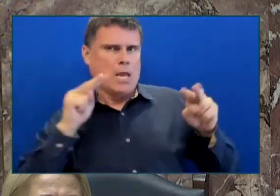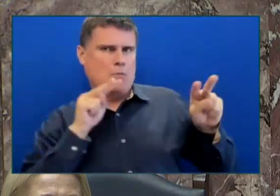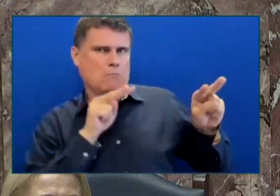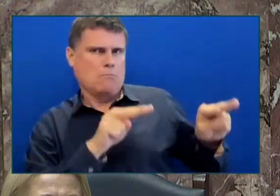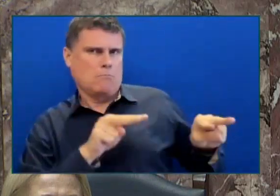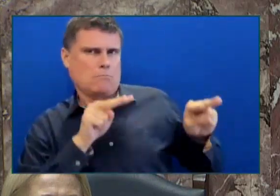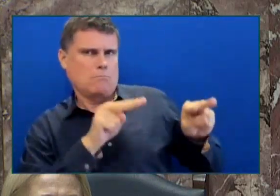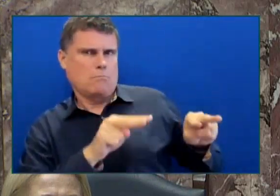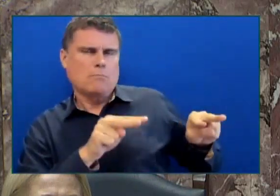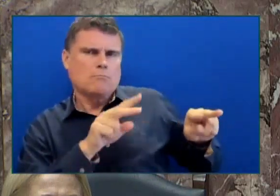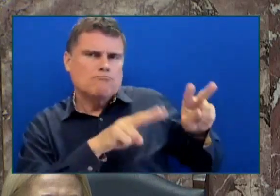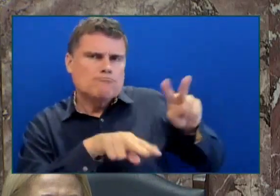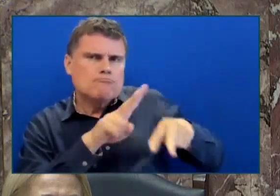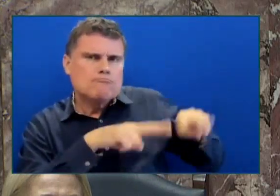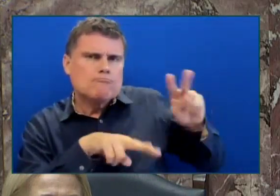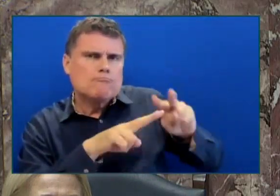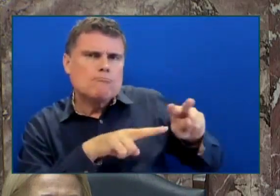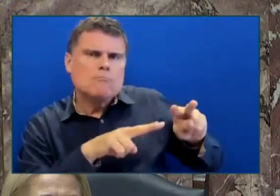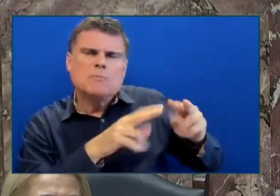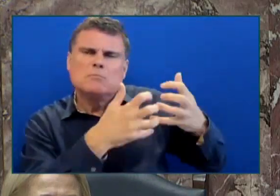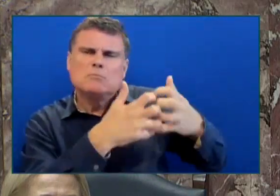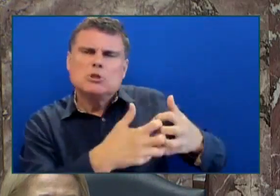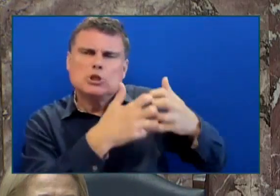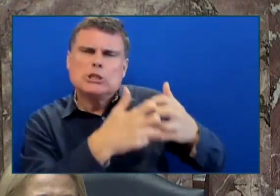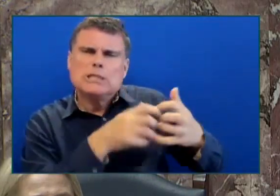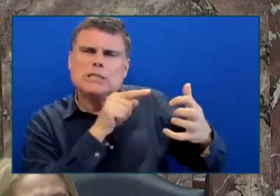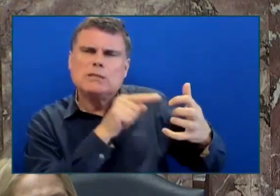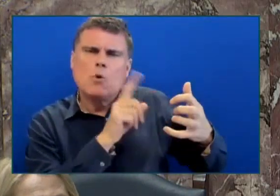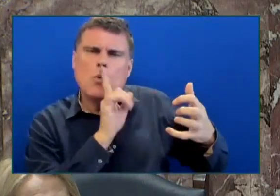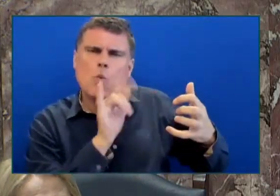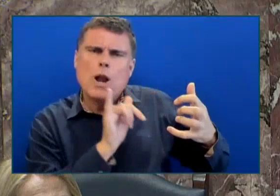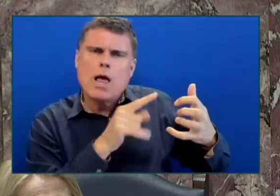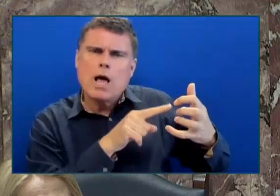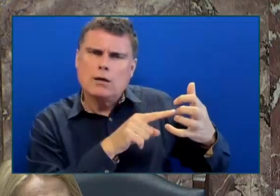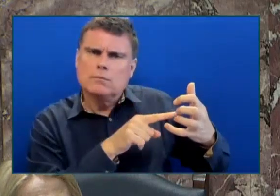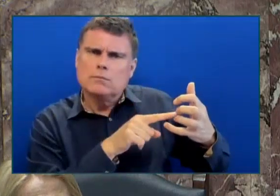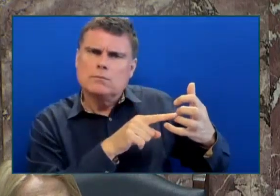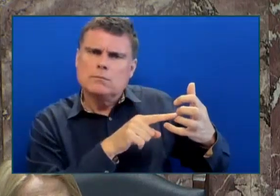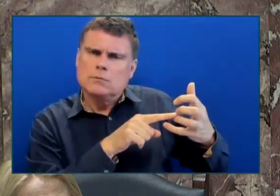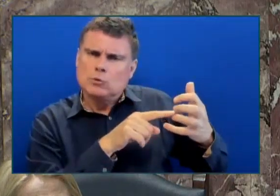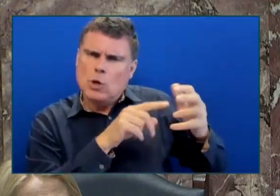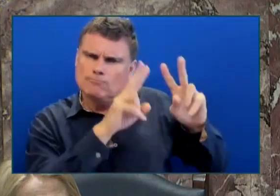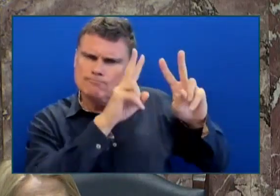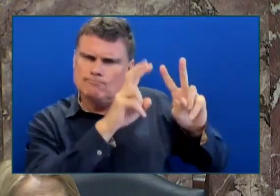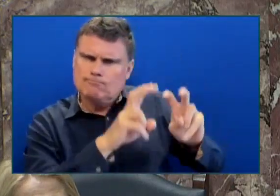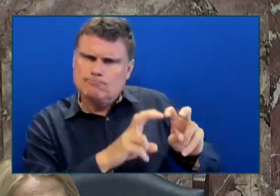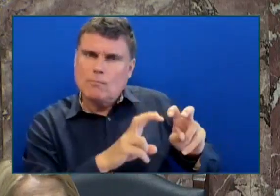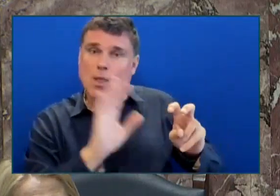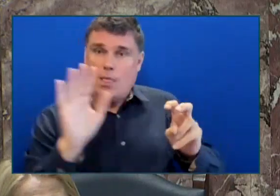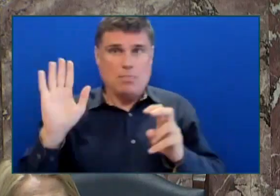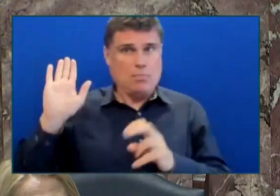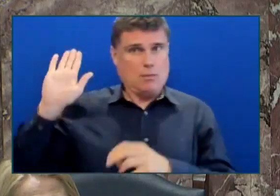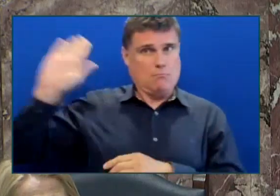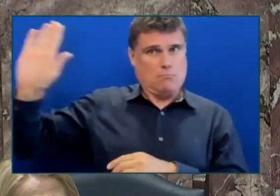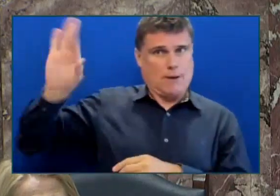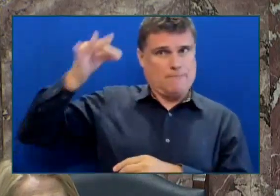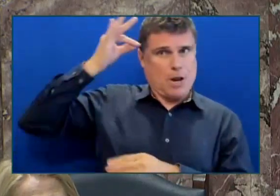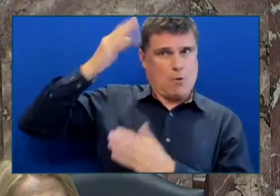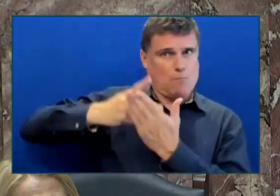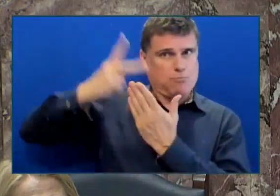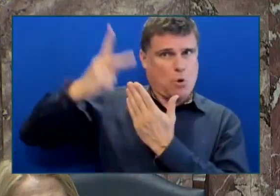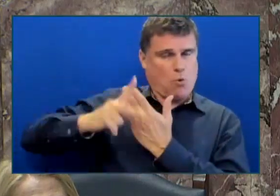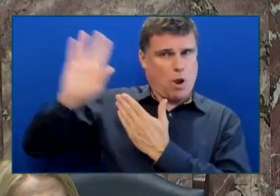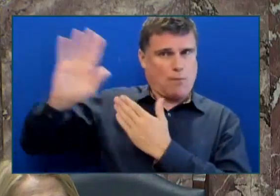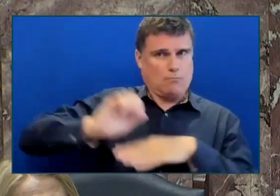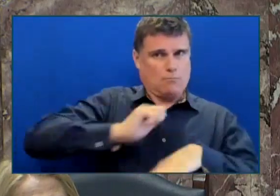respect to that program. I would say that that with respect to diversion is certainly